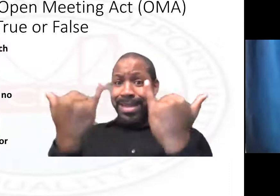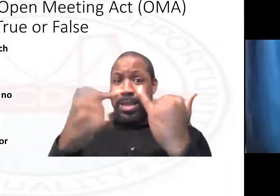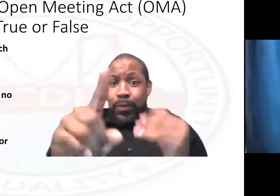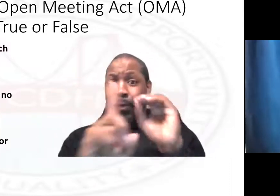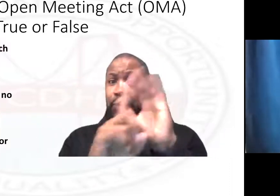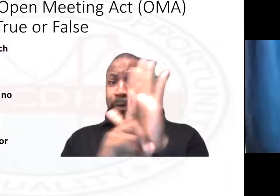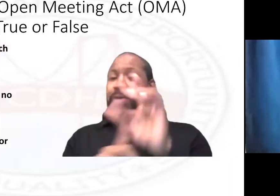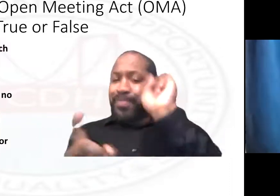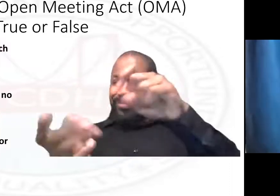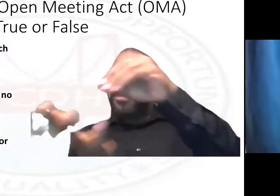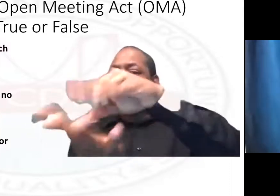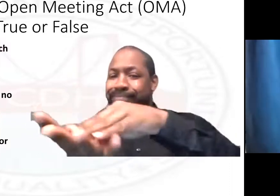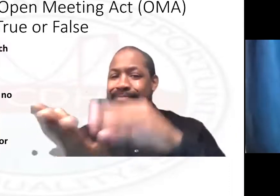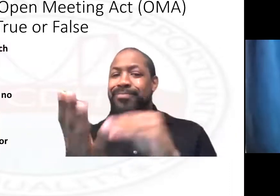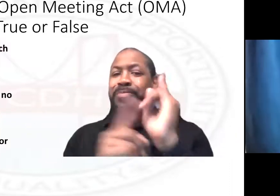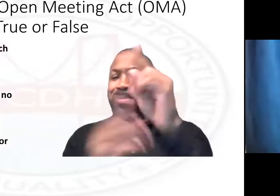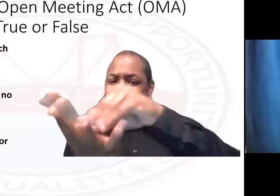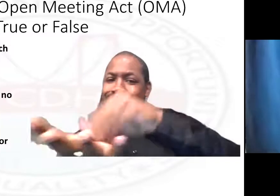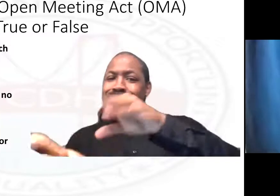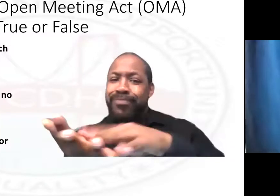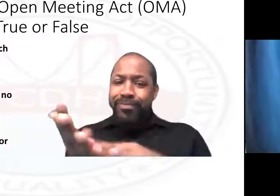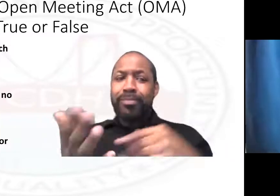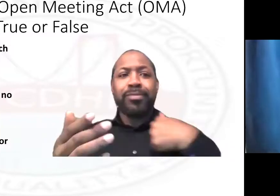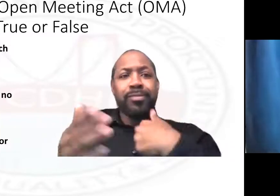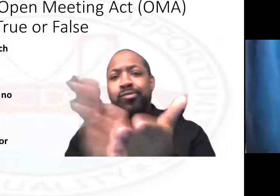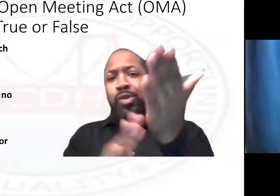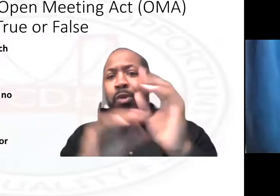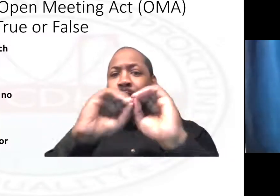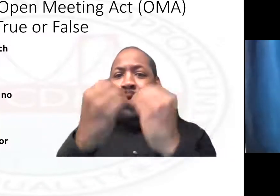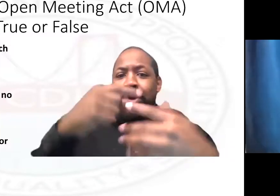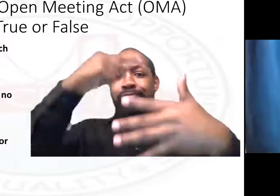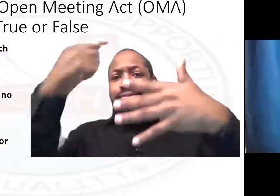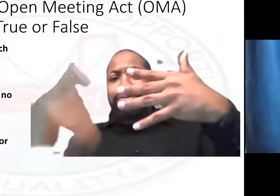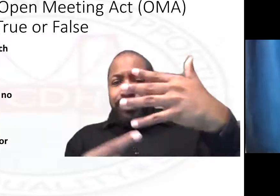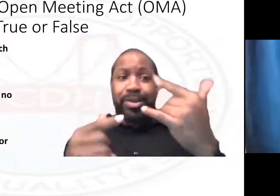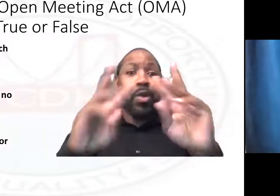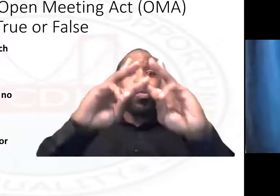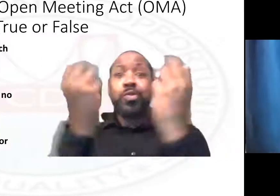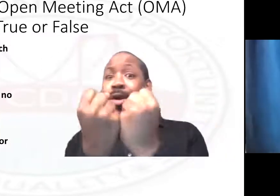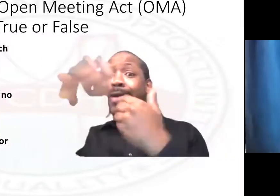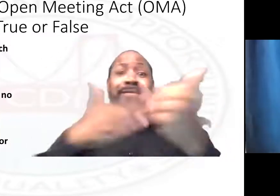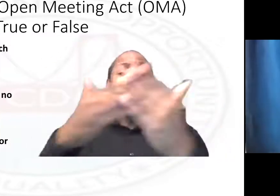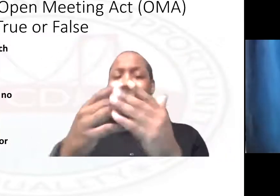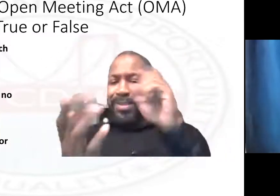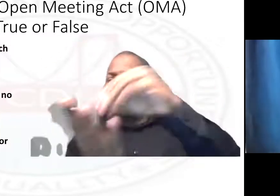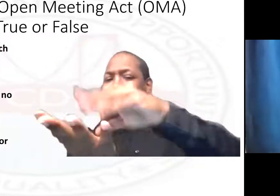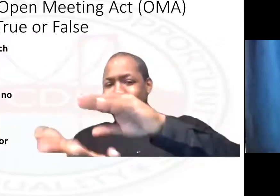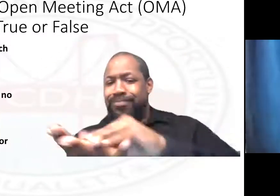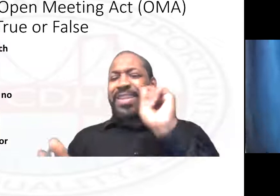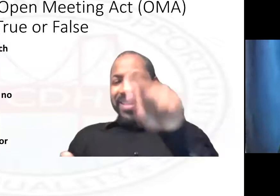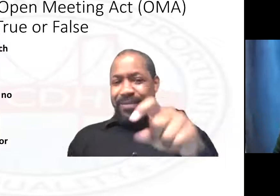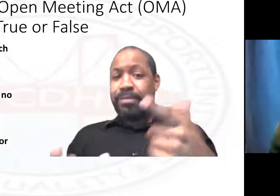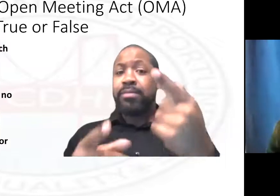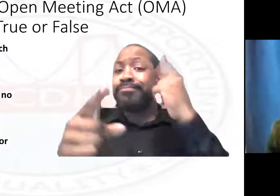workshops, and that is true. So example, today, the orientation, that's why we still have minutes, and we go through all